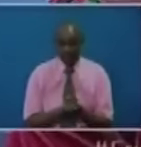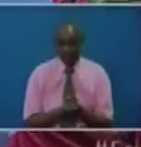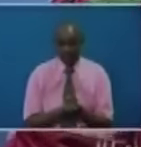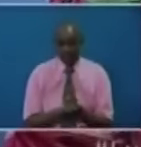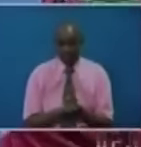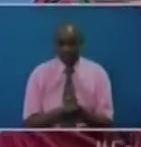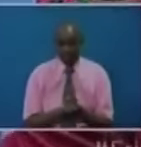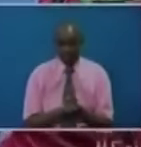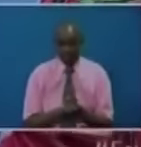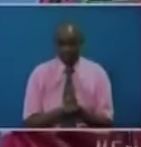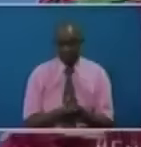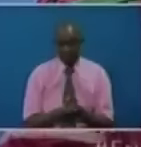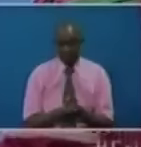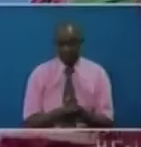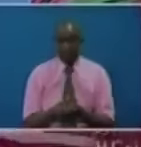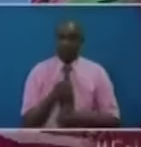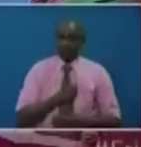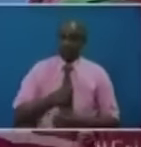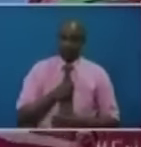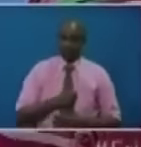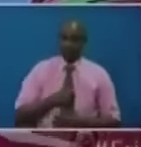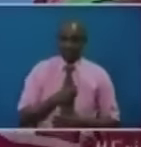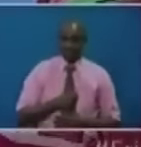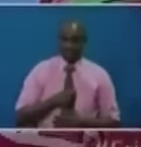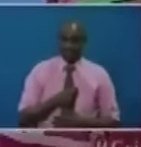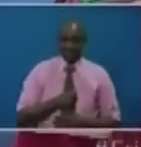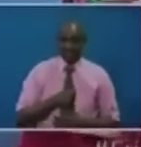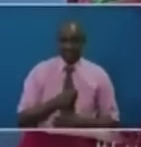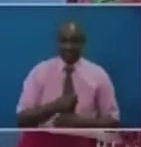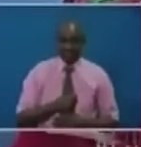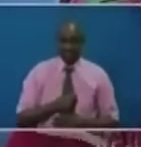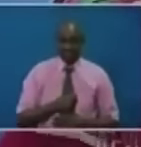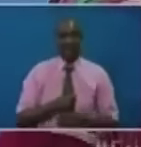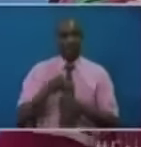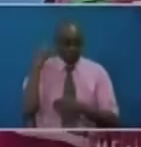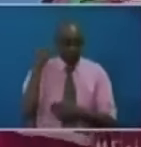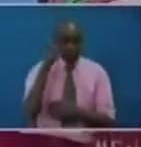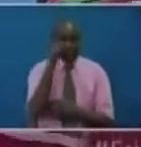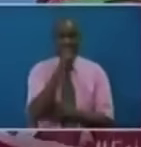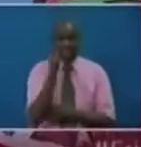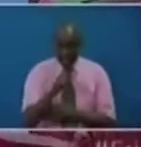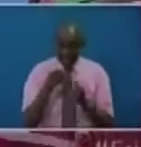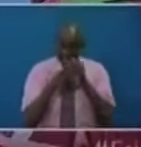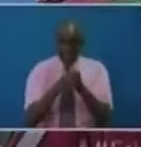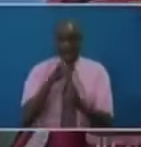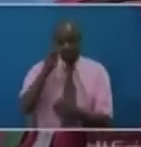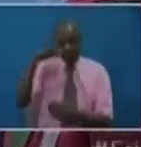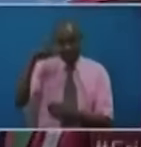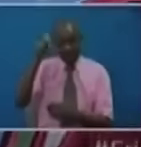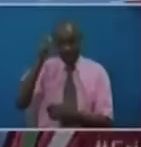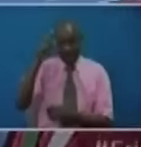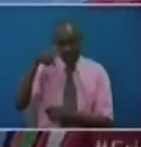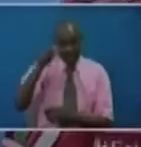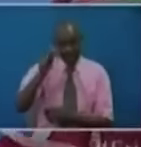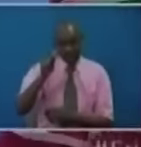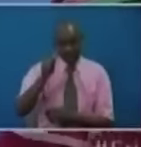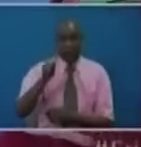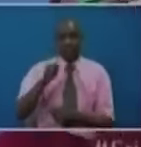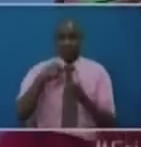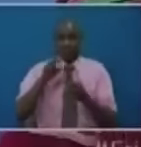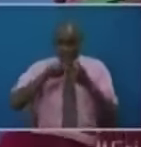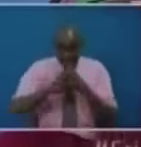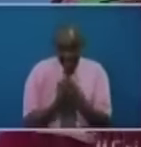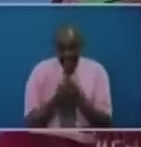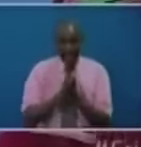Thank you. In response, sorry, I beg your pardon. By former Tanzanian leader Benjamin Mkapa to